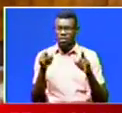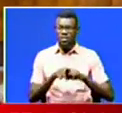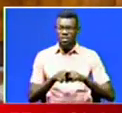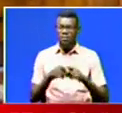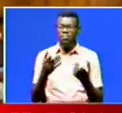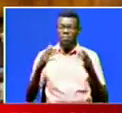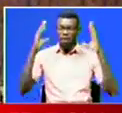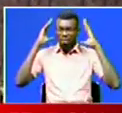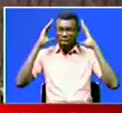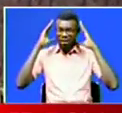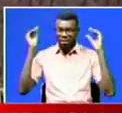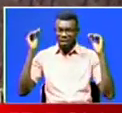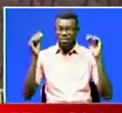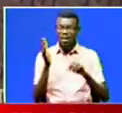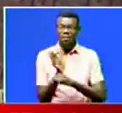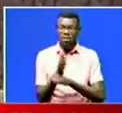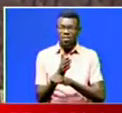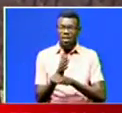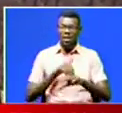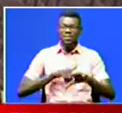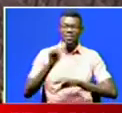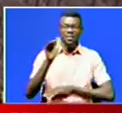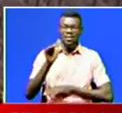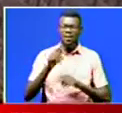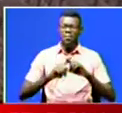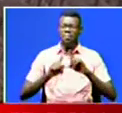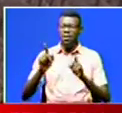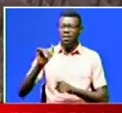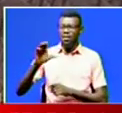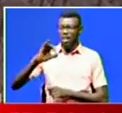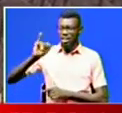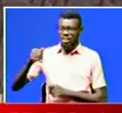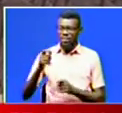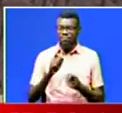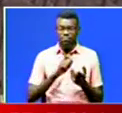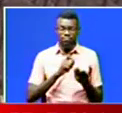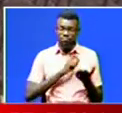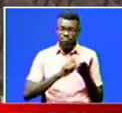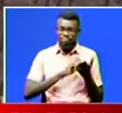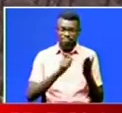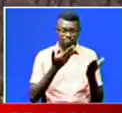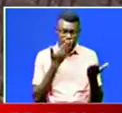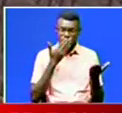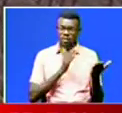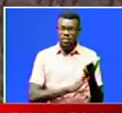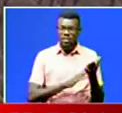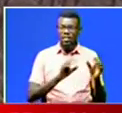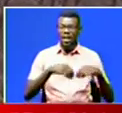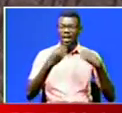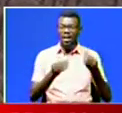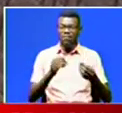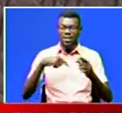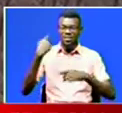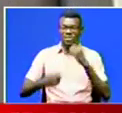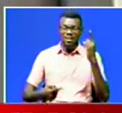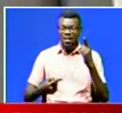at the last minute. At least until the Hague-based court wrote yet again, this time placing the hearing dates in June next